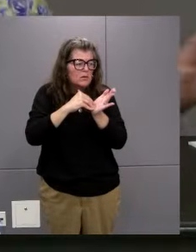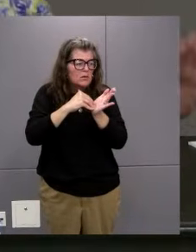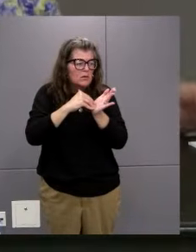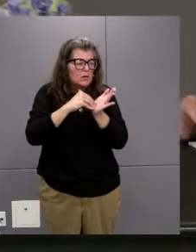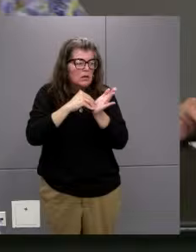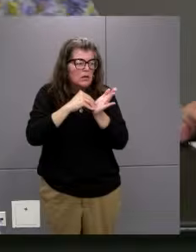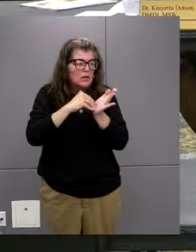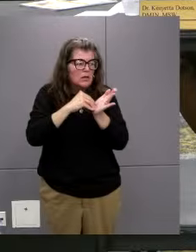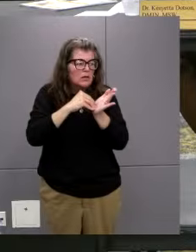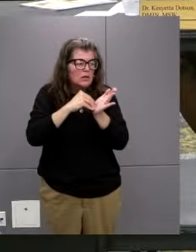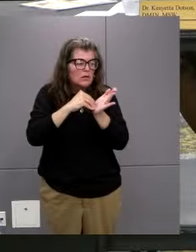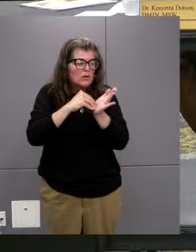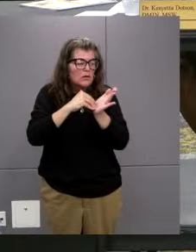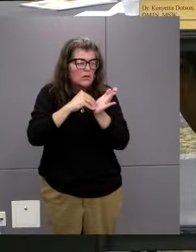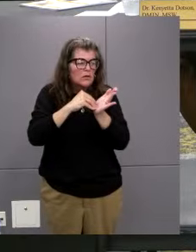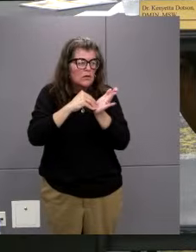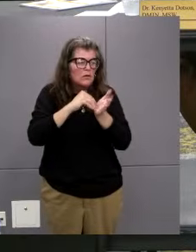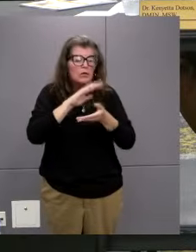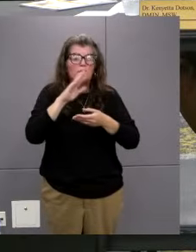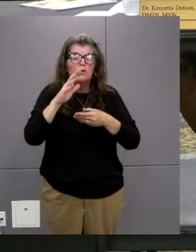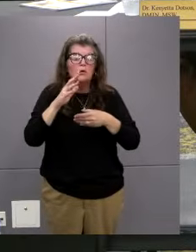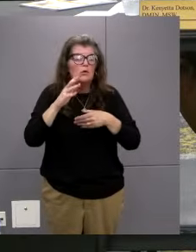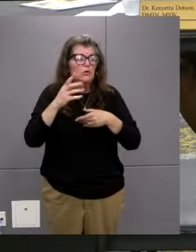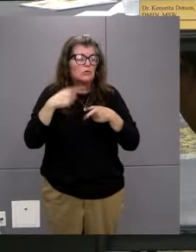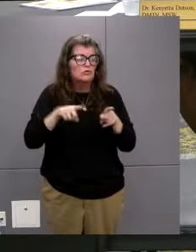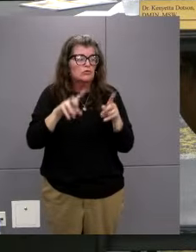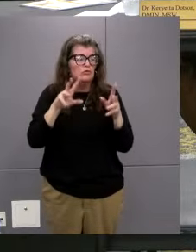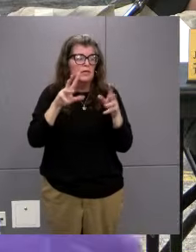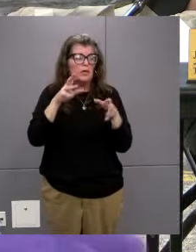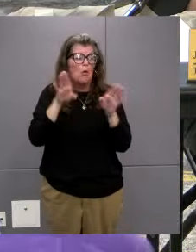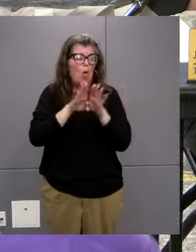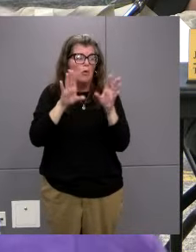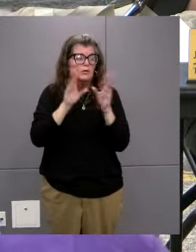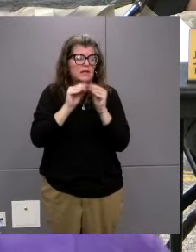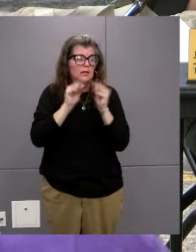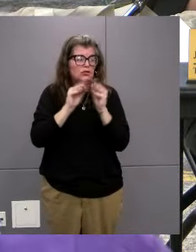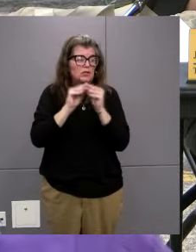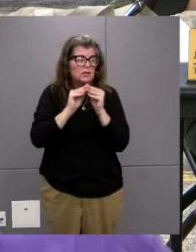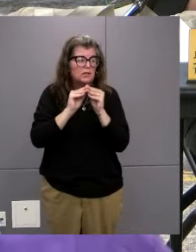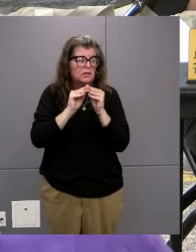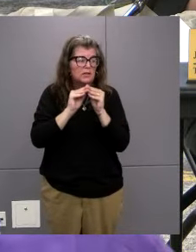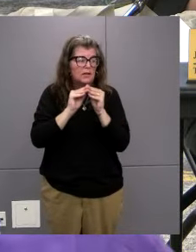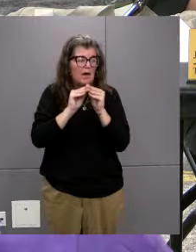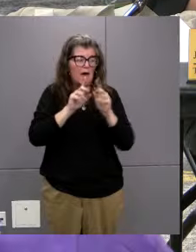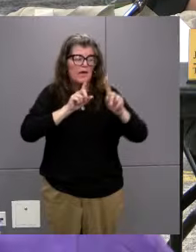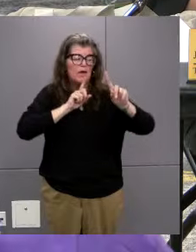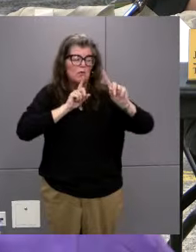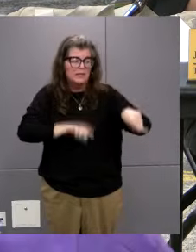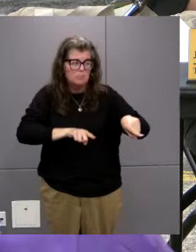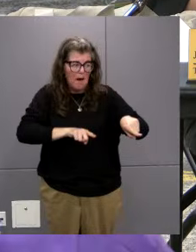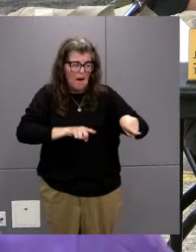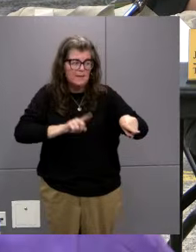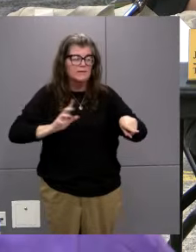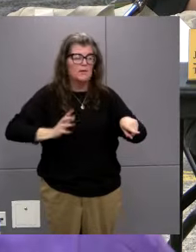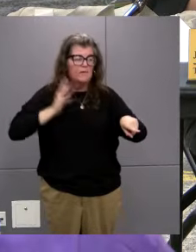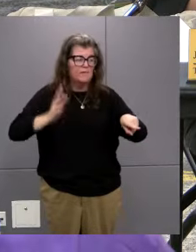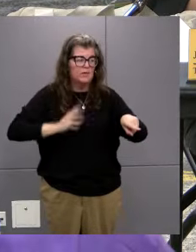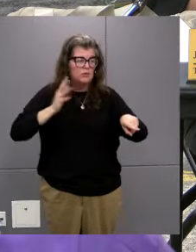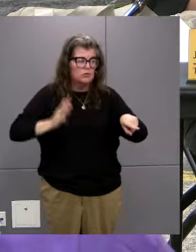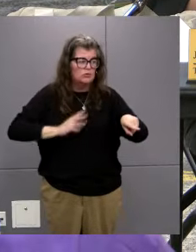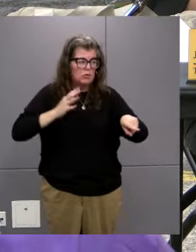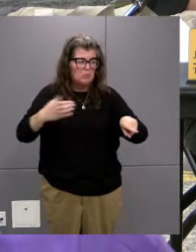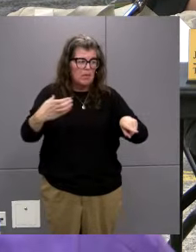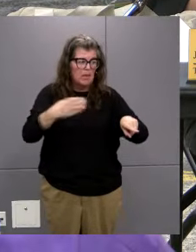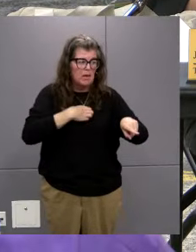To have a spot in between closed session and board comment so the board can make a response to the complaint against board member